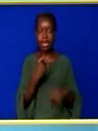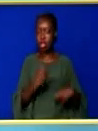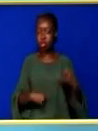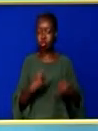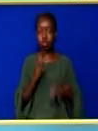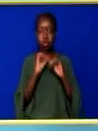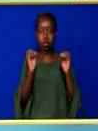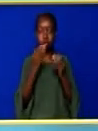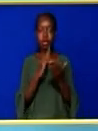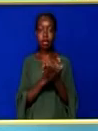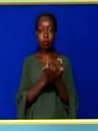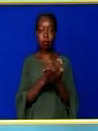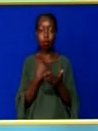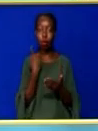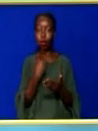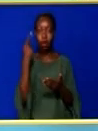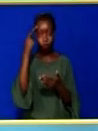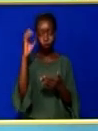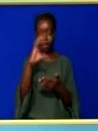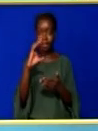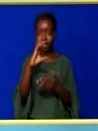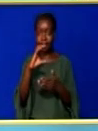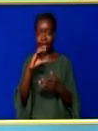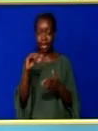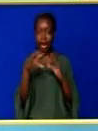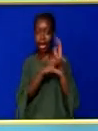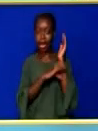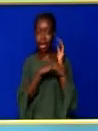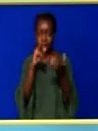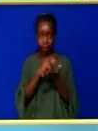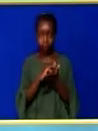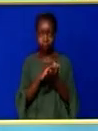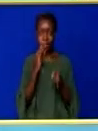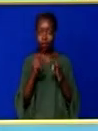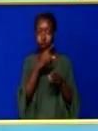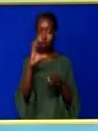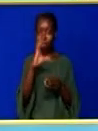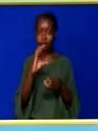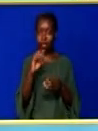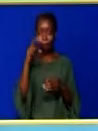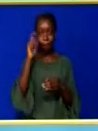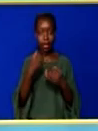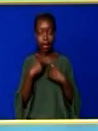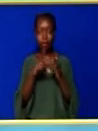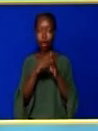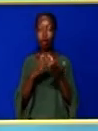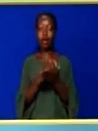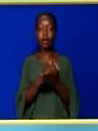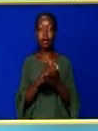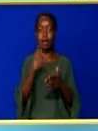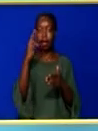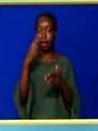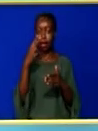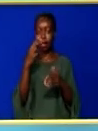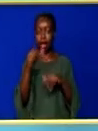are some that are only a privilege to the Kenyan citizen. So if you are a citizen, there must be that legal right. The second term is about Kenyan